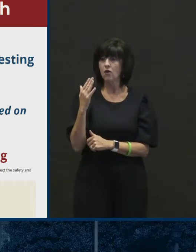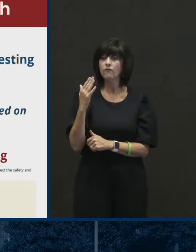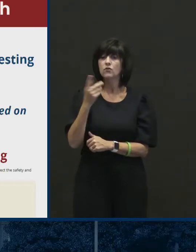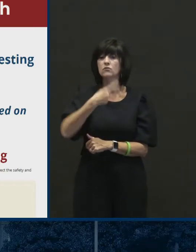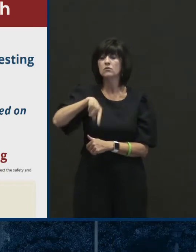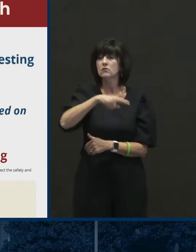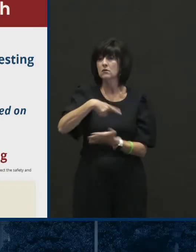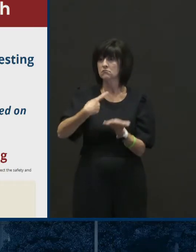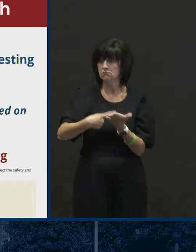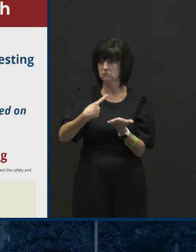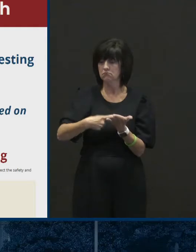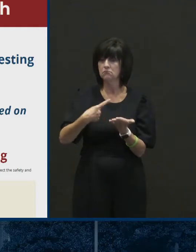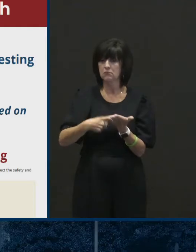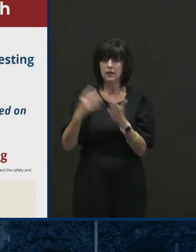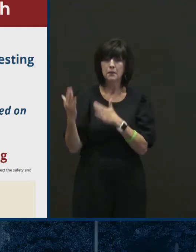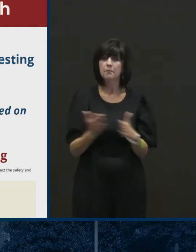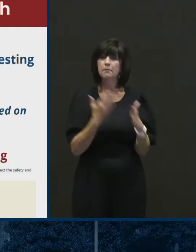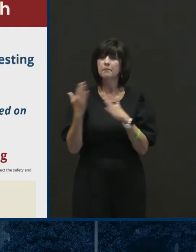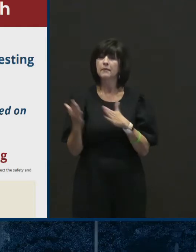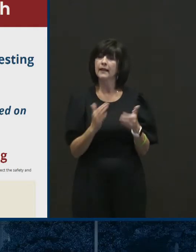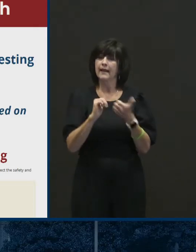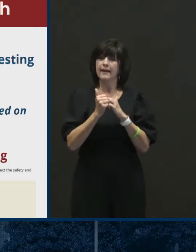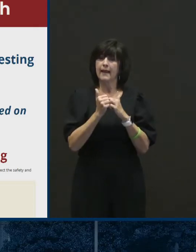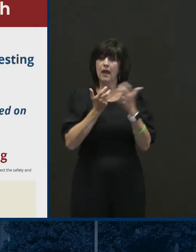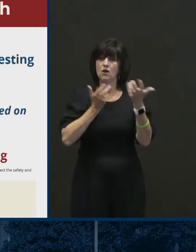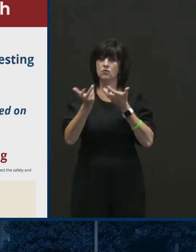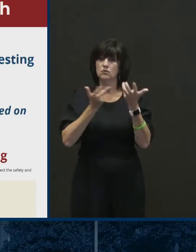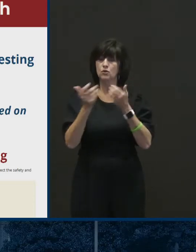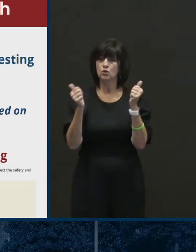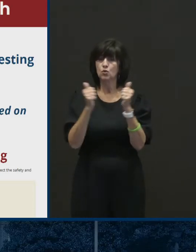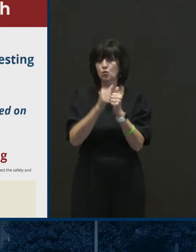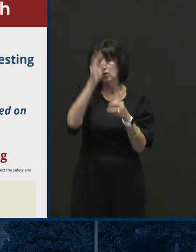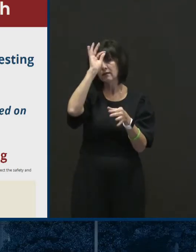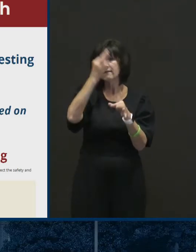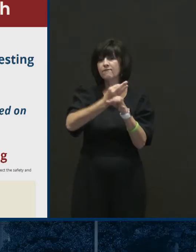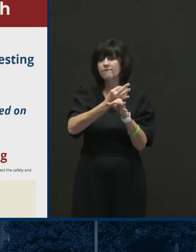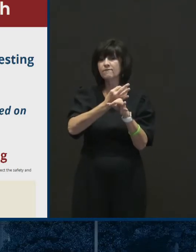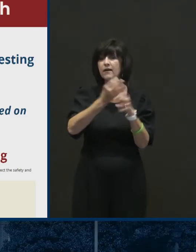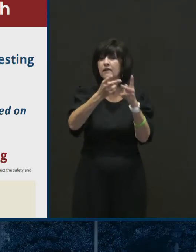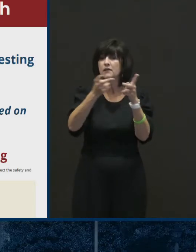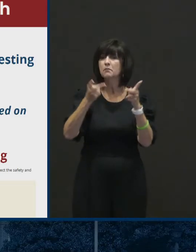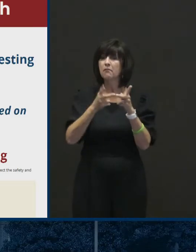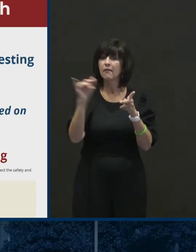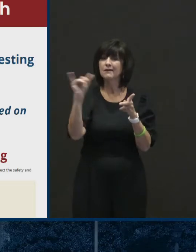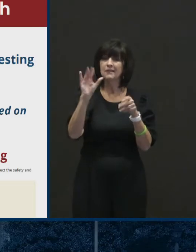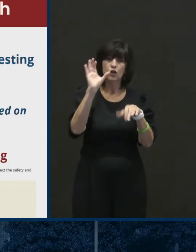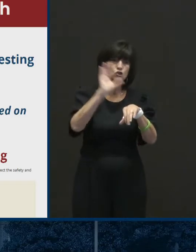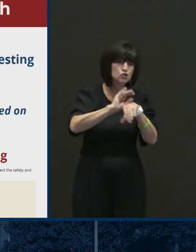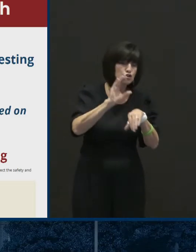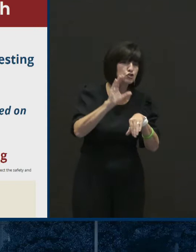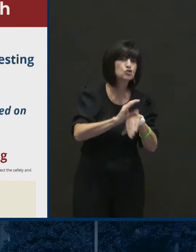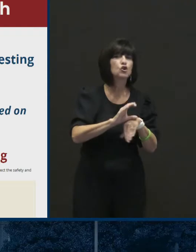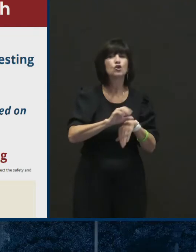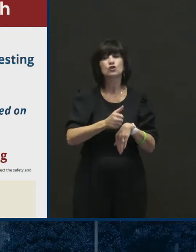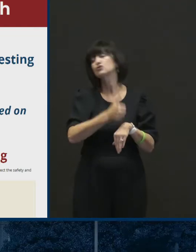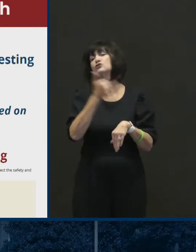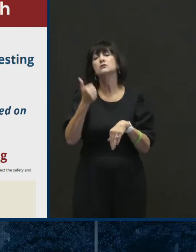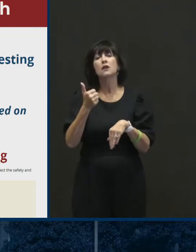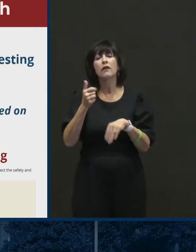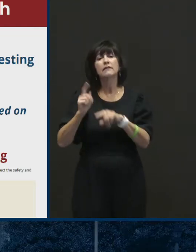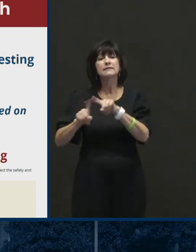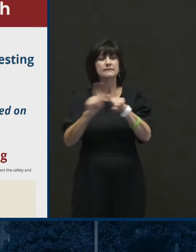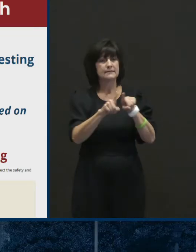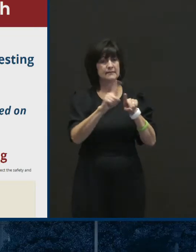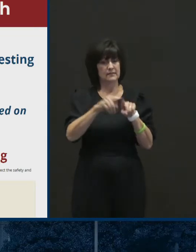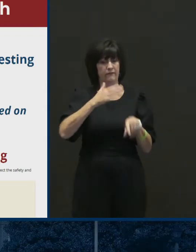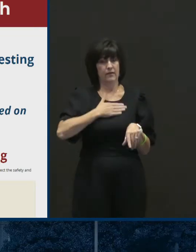a proposal with them and get their thoughts. We really want the faith-based leaders, churches in our